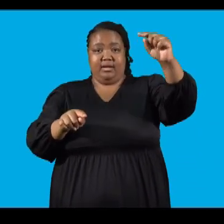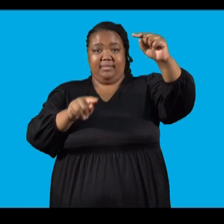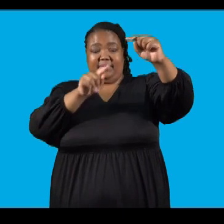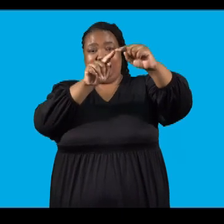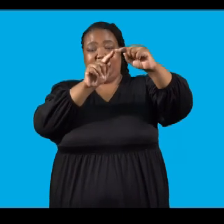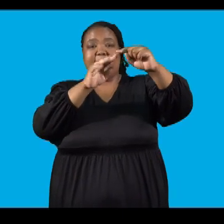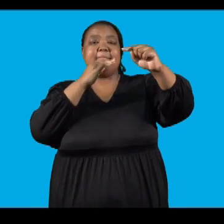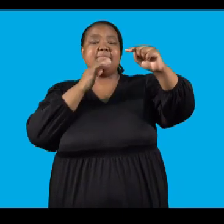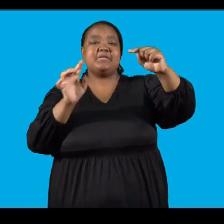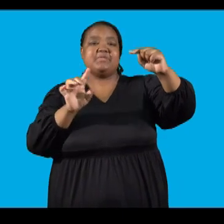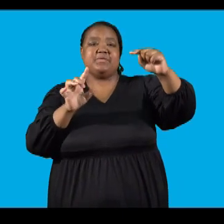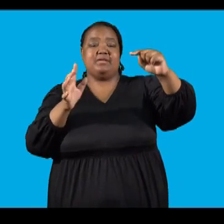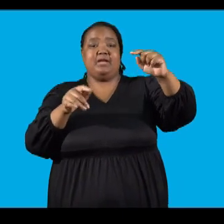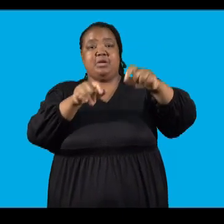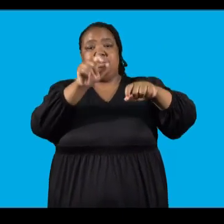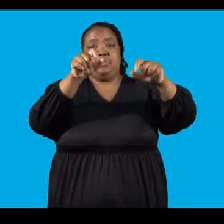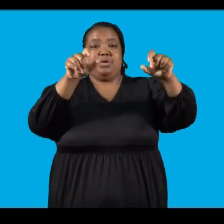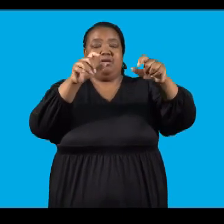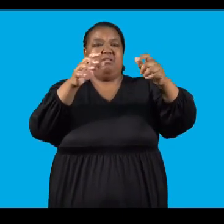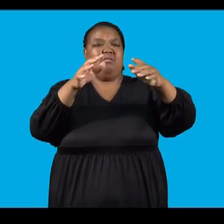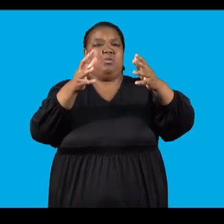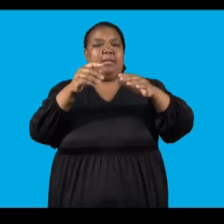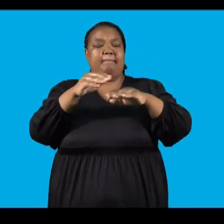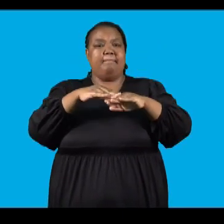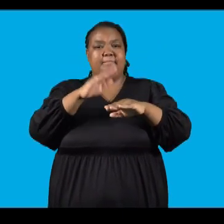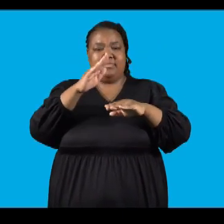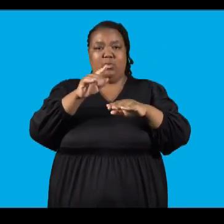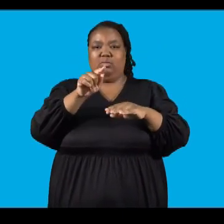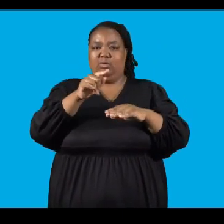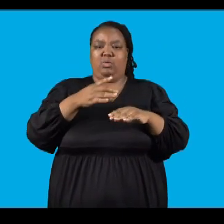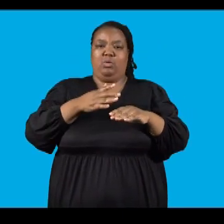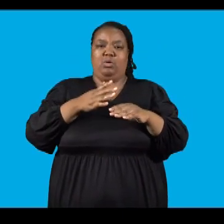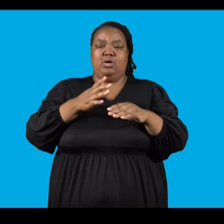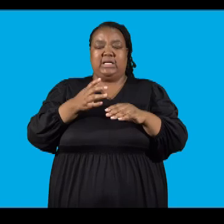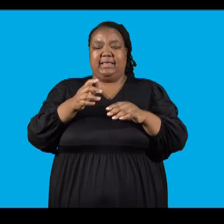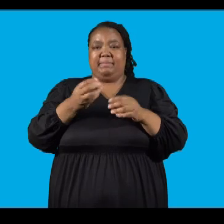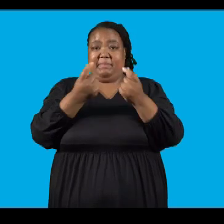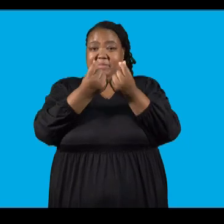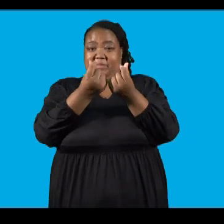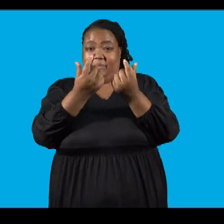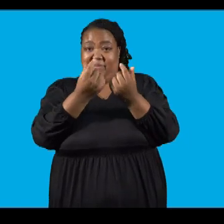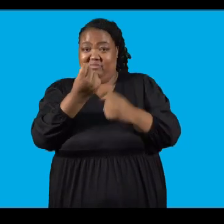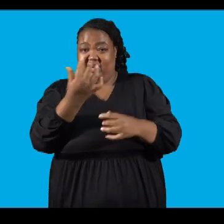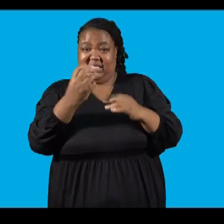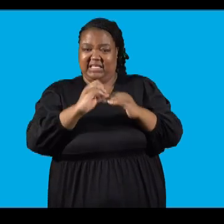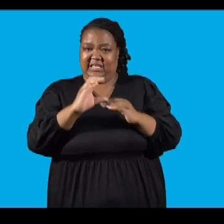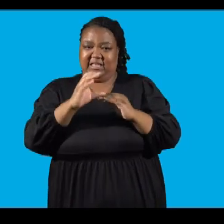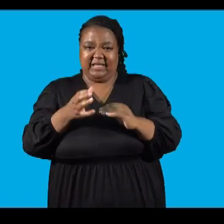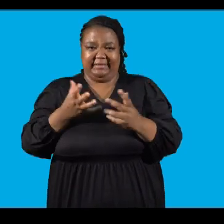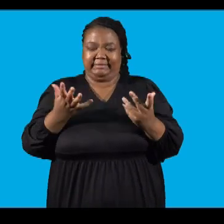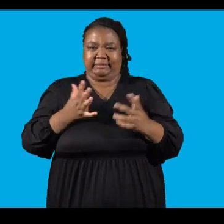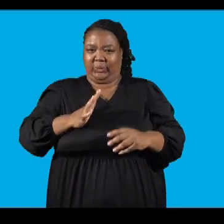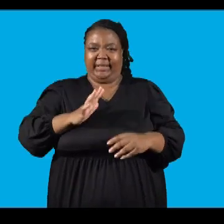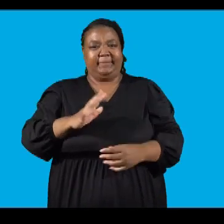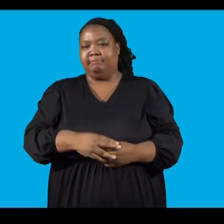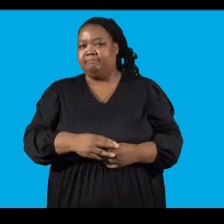curve is elastic, meaning to say people are more sensitive to a price increase. You increase the price from